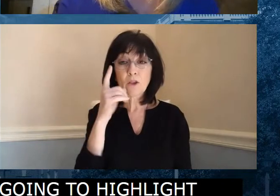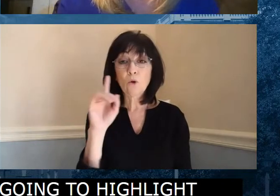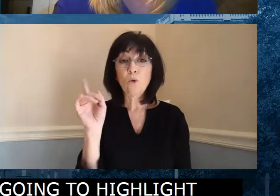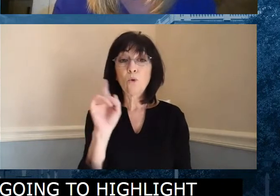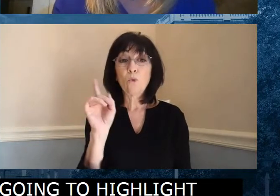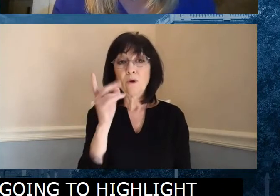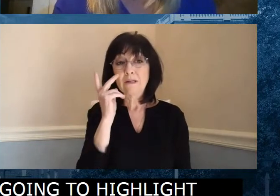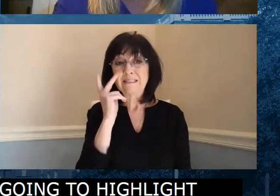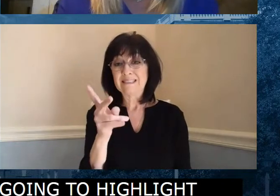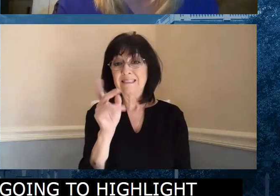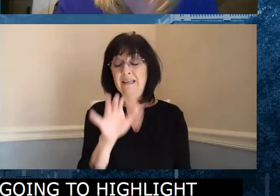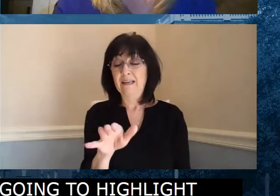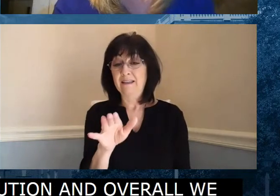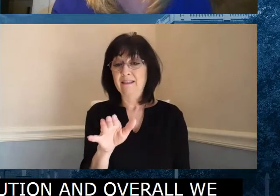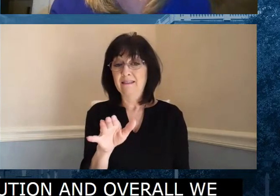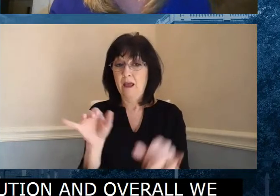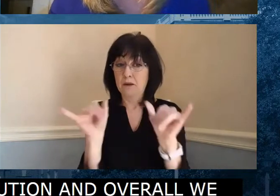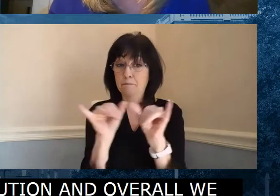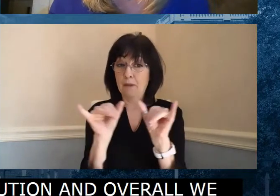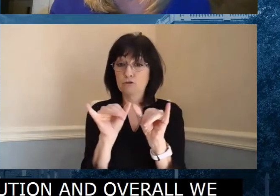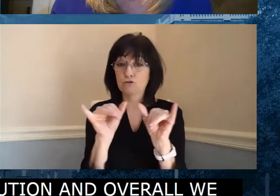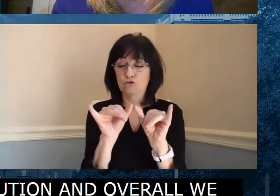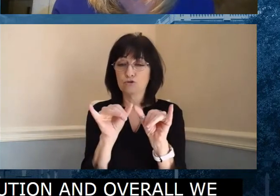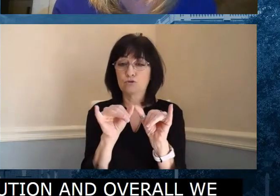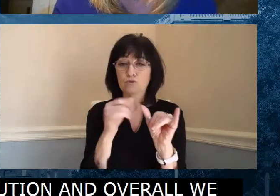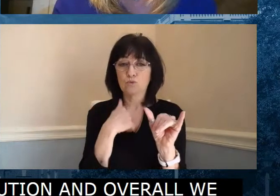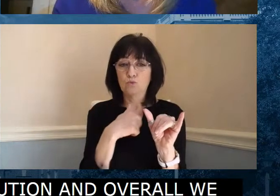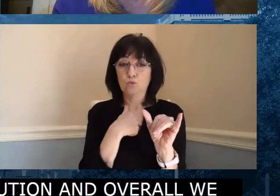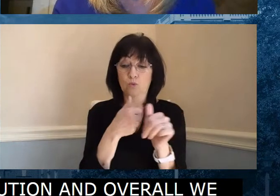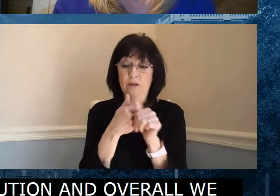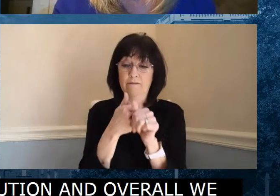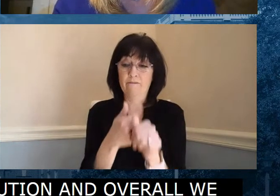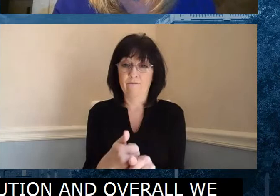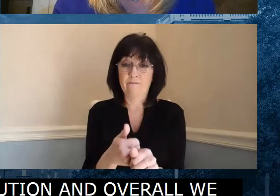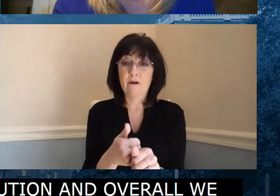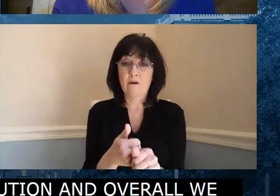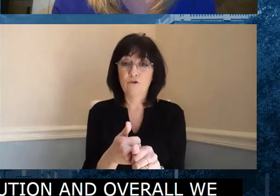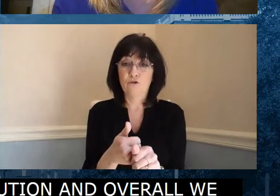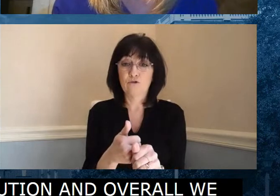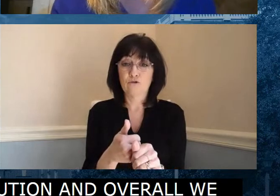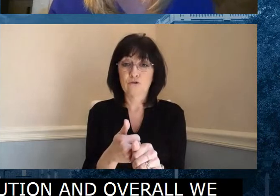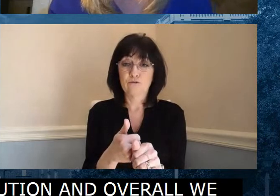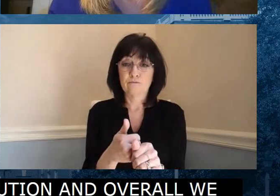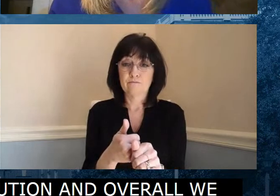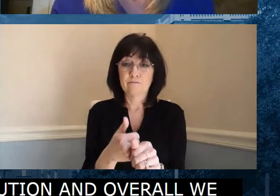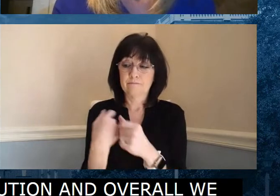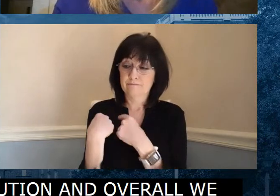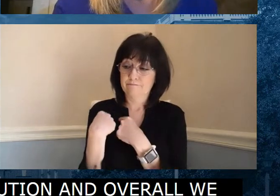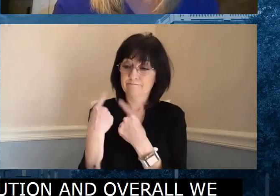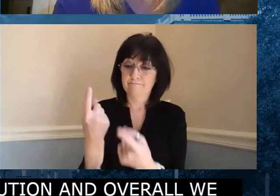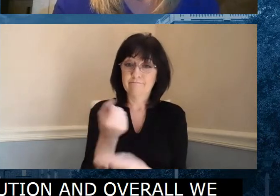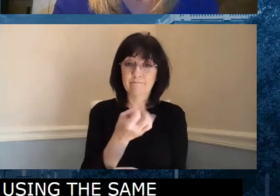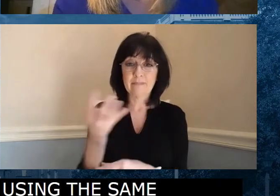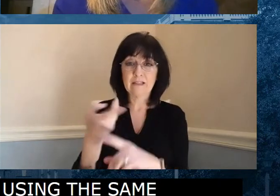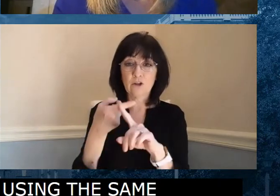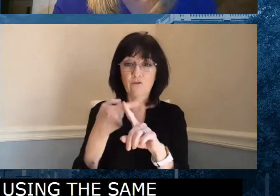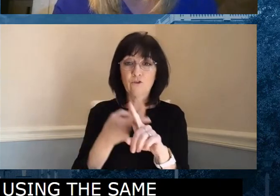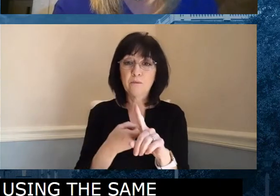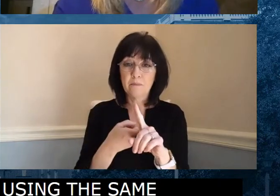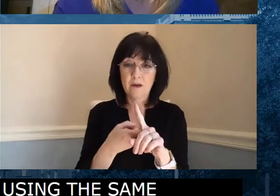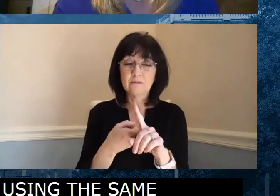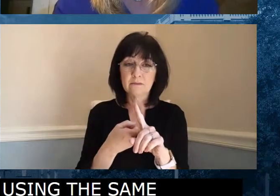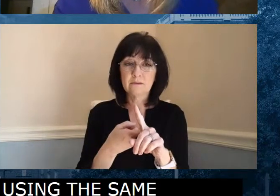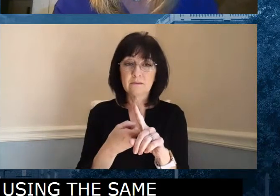using the same methodology, so the same criteria that we've been using for several months now, we